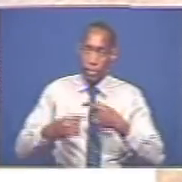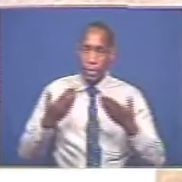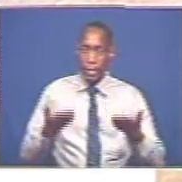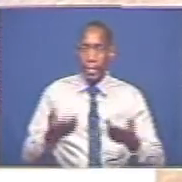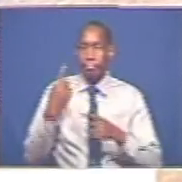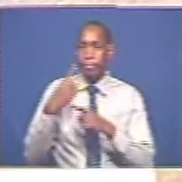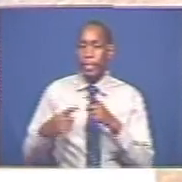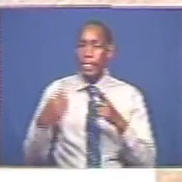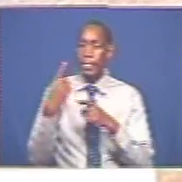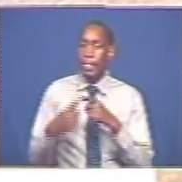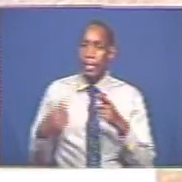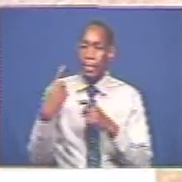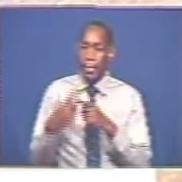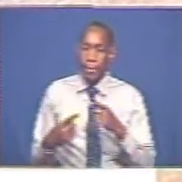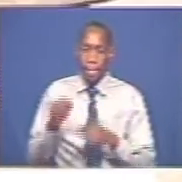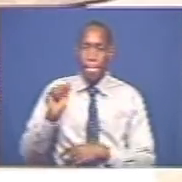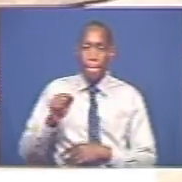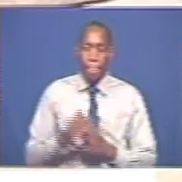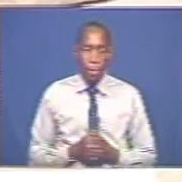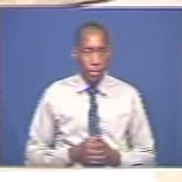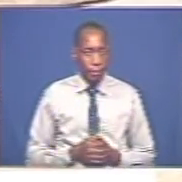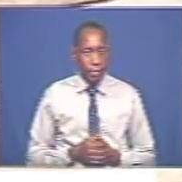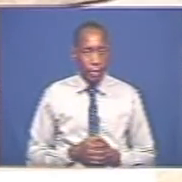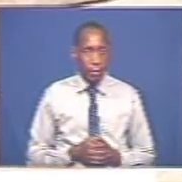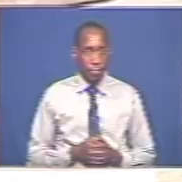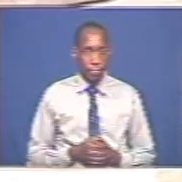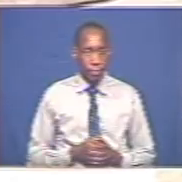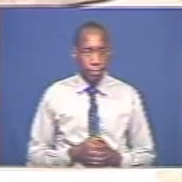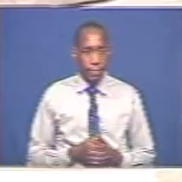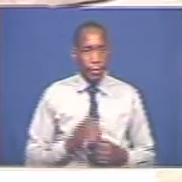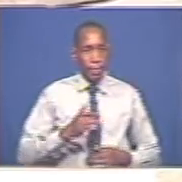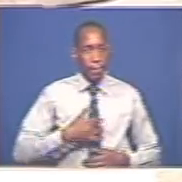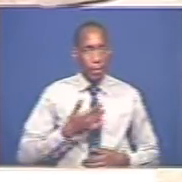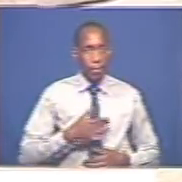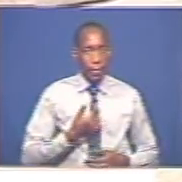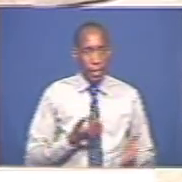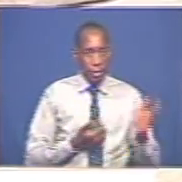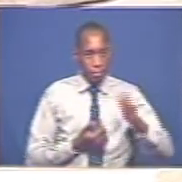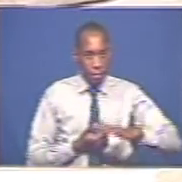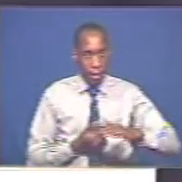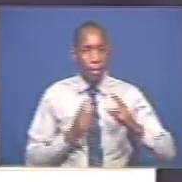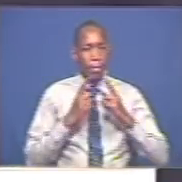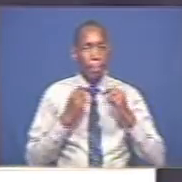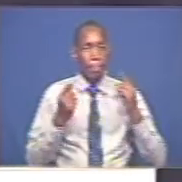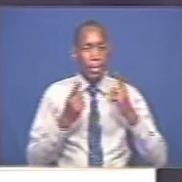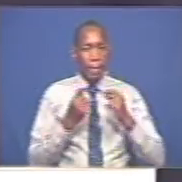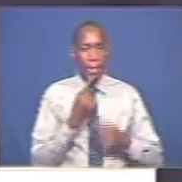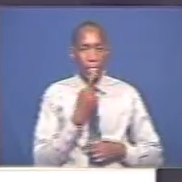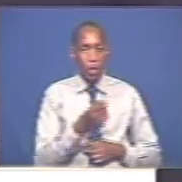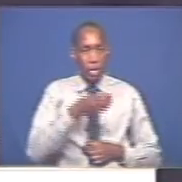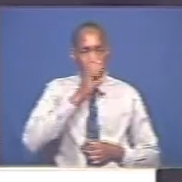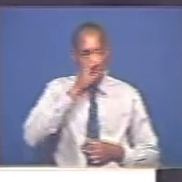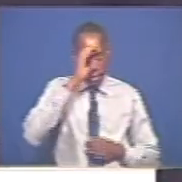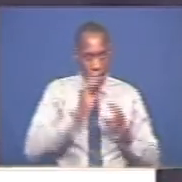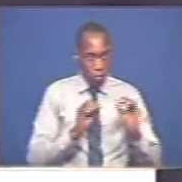years. Yeah. Did you ever snap back? Like, the pastor tells you not to drink, and you know you should not